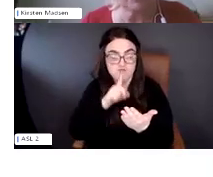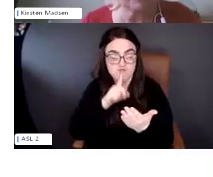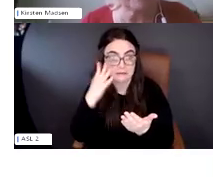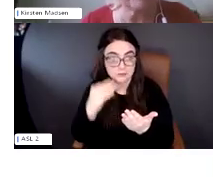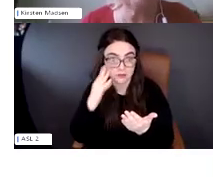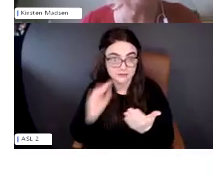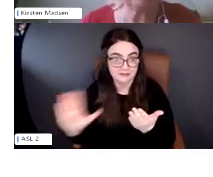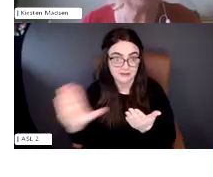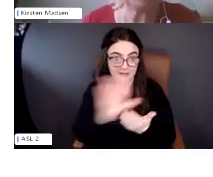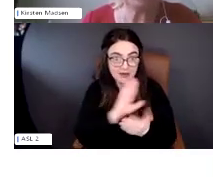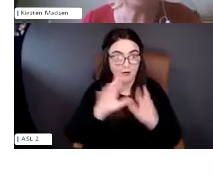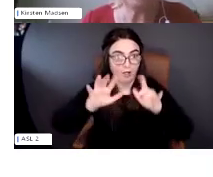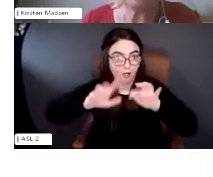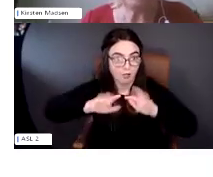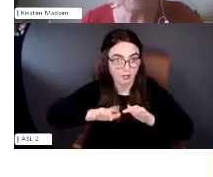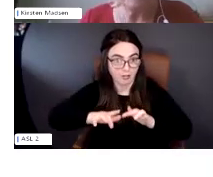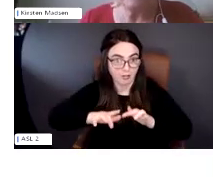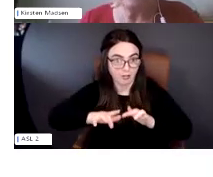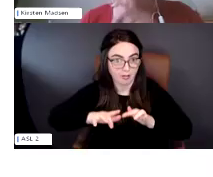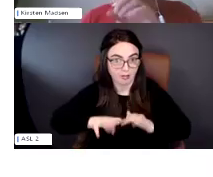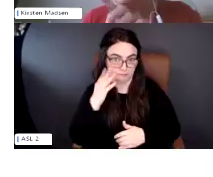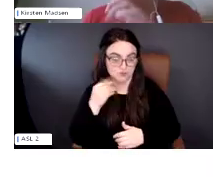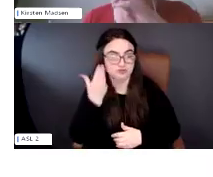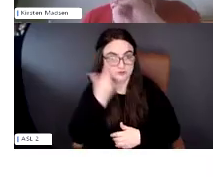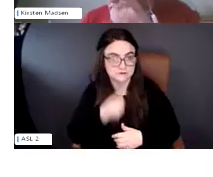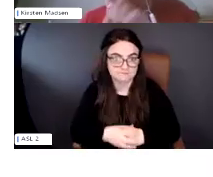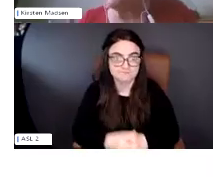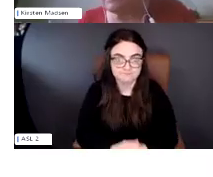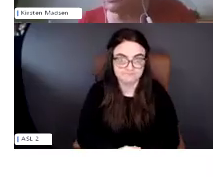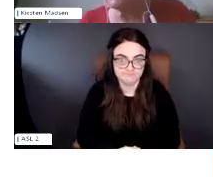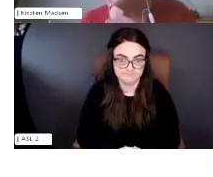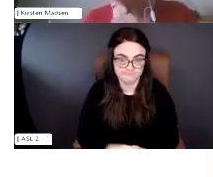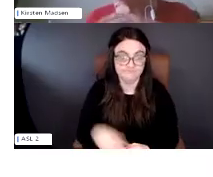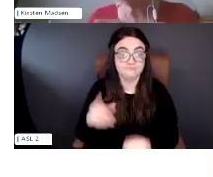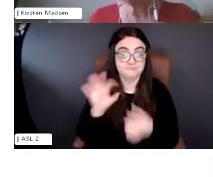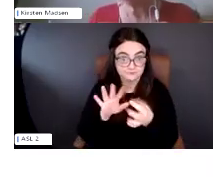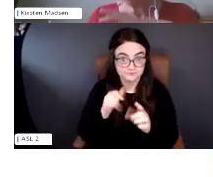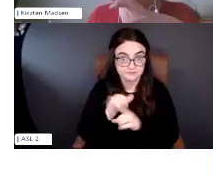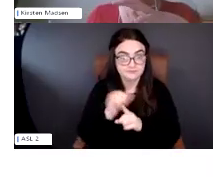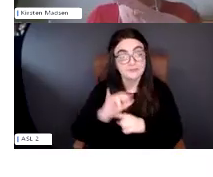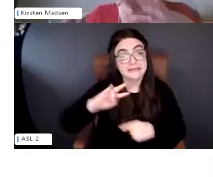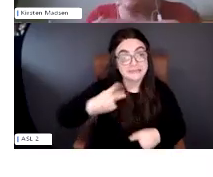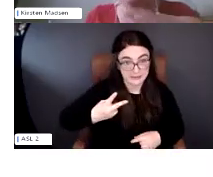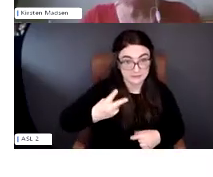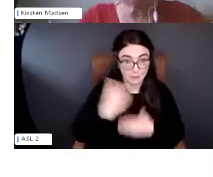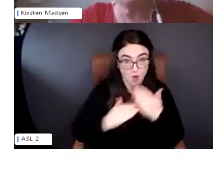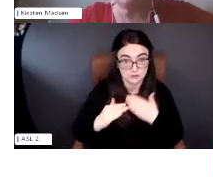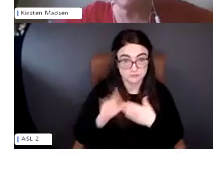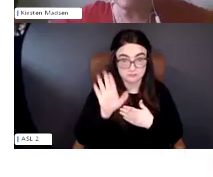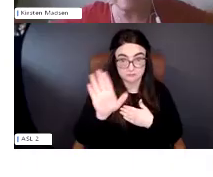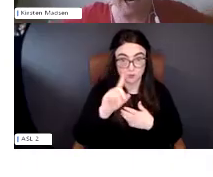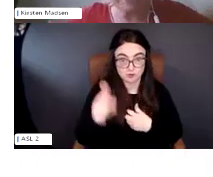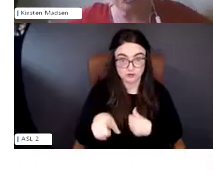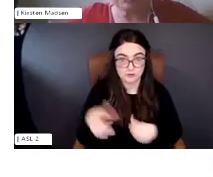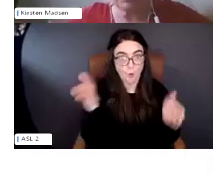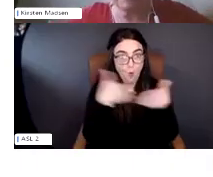other groups. So there was also a Now, question and sorry. So the second part of the question was, that was open to